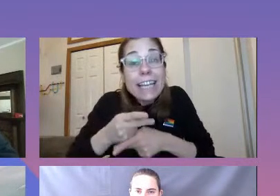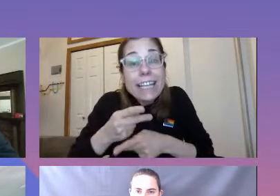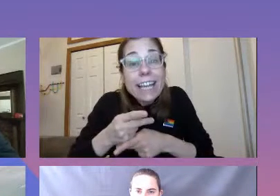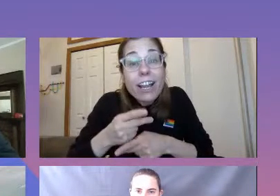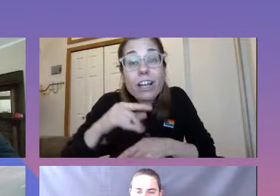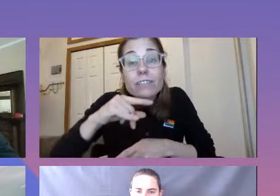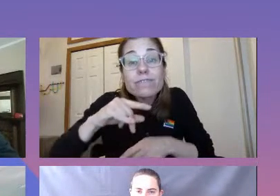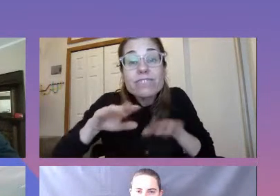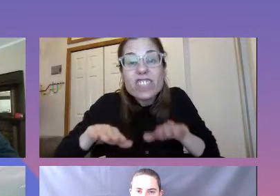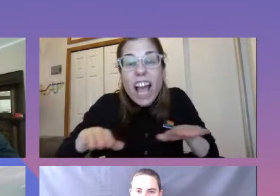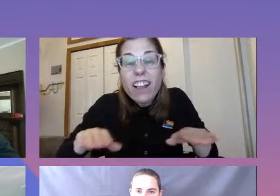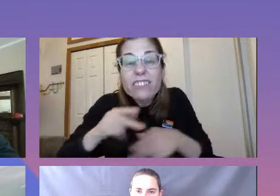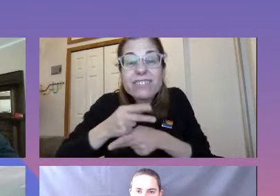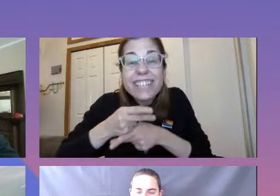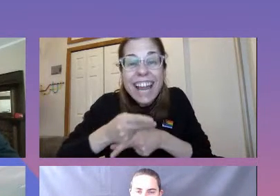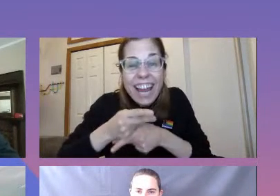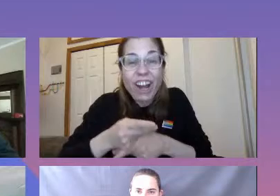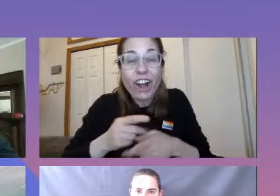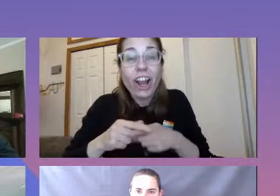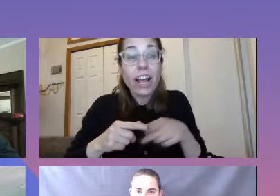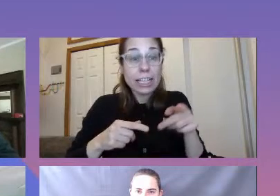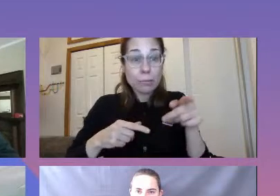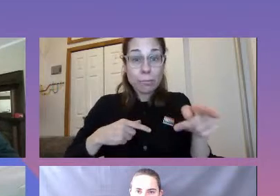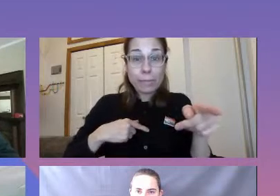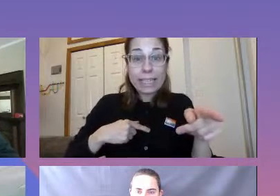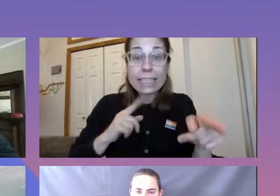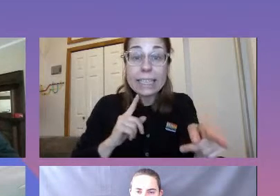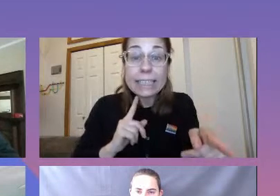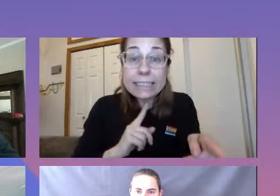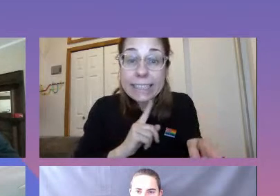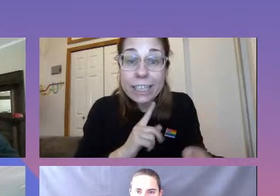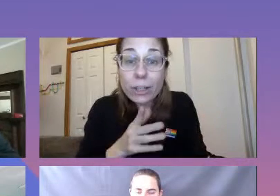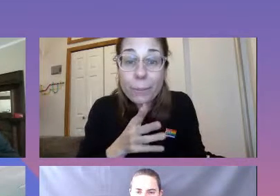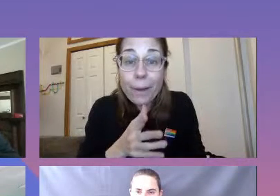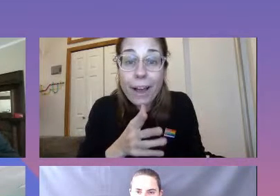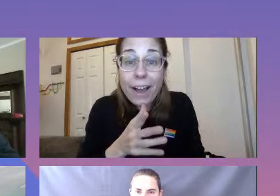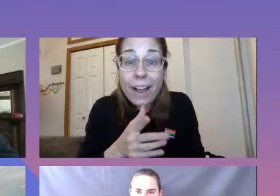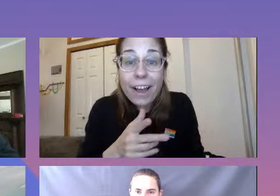talking about, like I'm always the one for childcare. So whenever I hear that, I'm like, thank you,